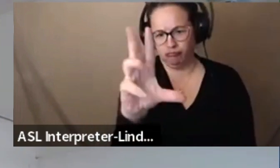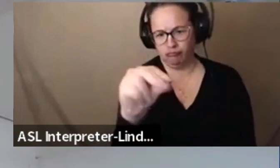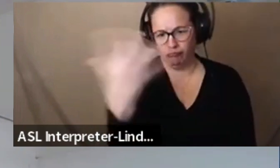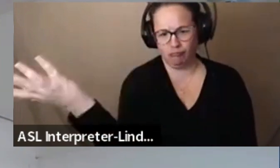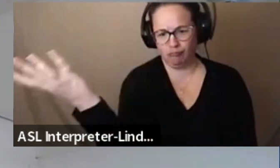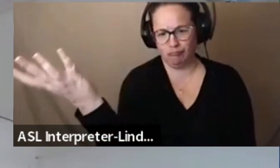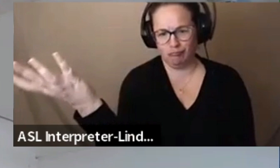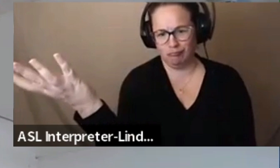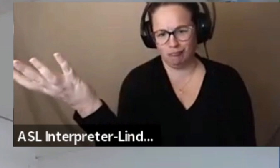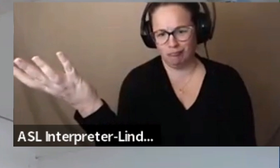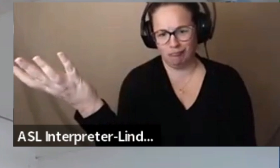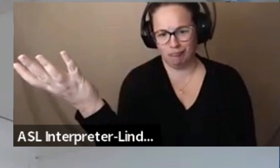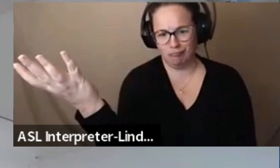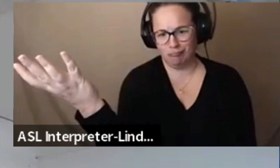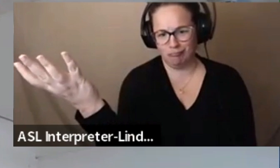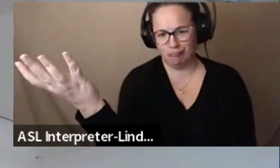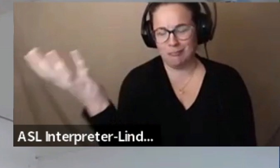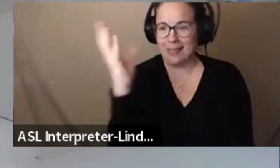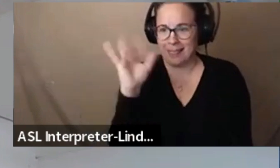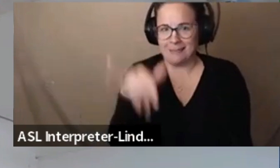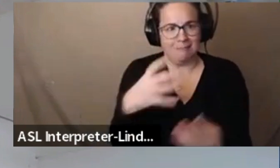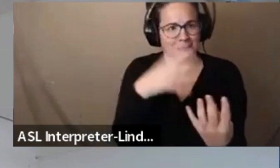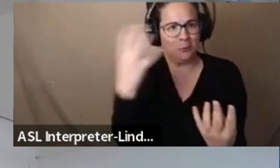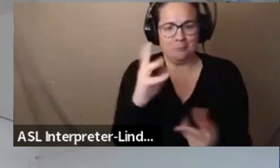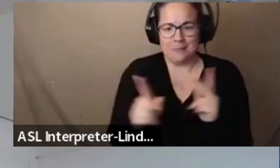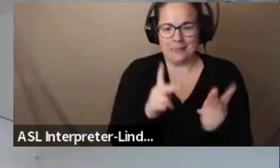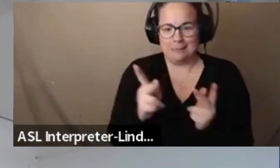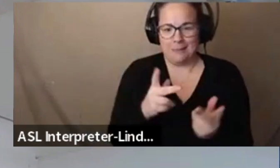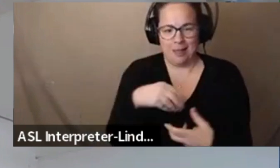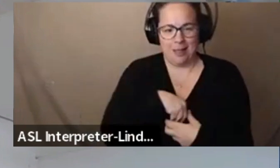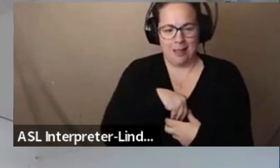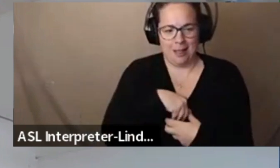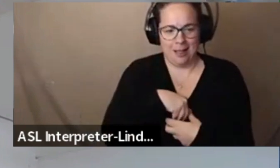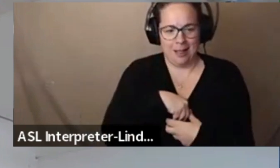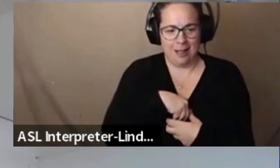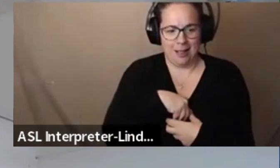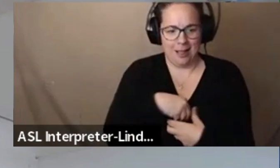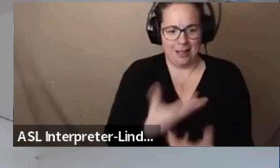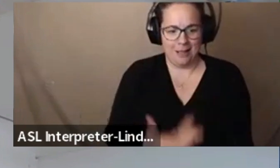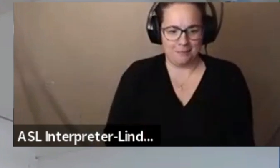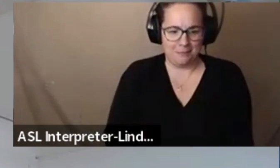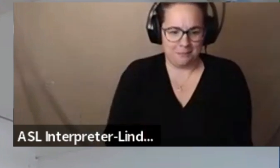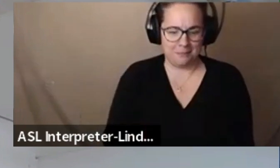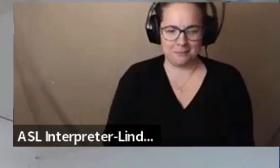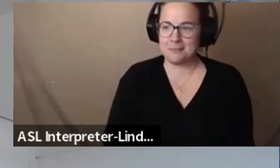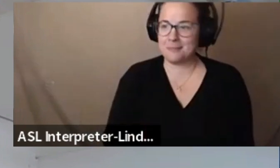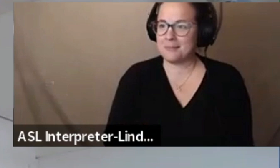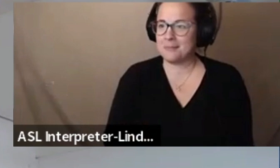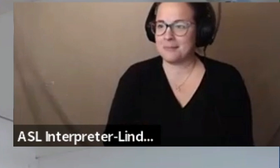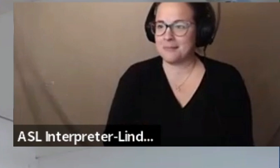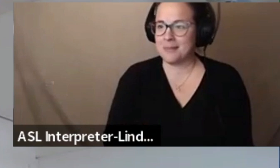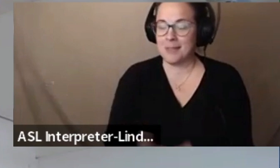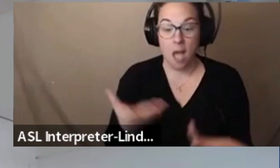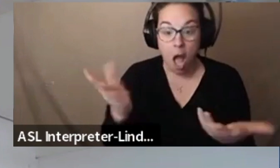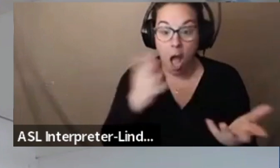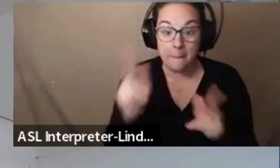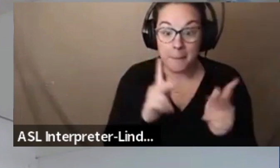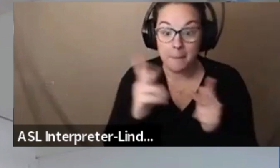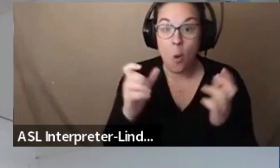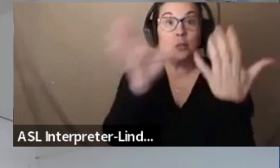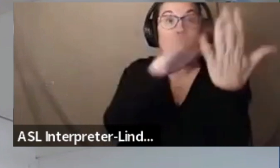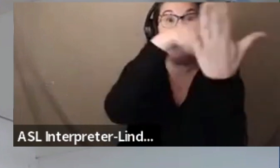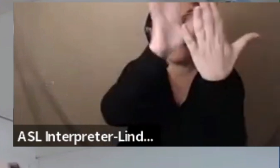but he did what queer people do. It's just be so fierce they couldn't paint over it. You just can't paint over things. You can't paint